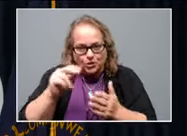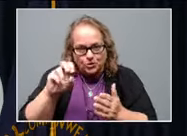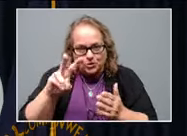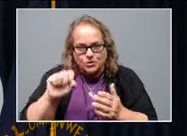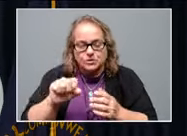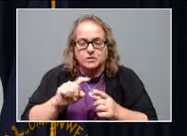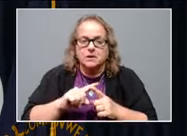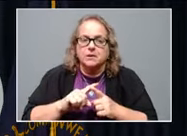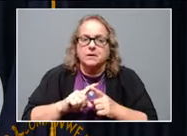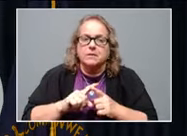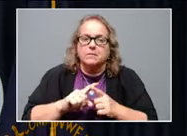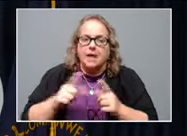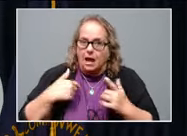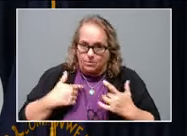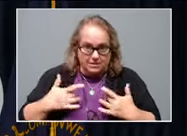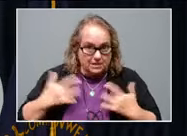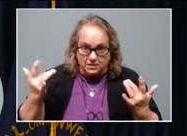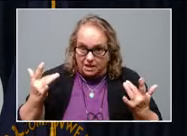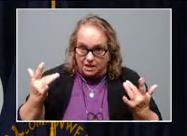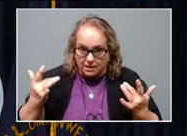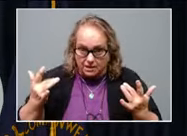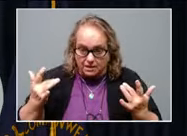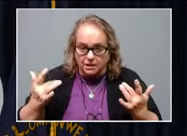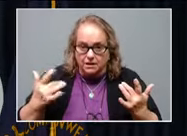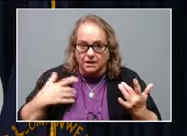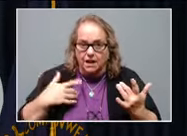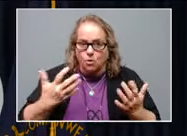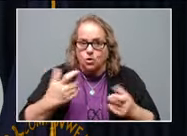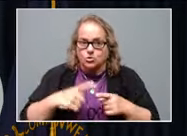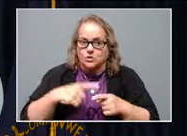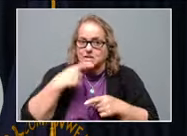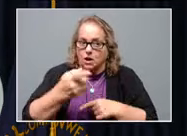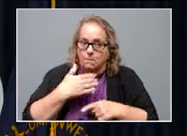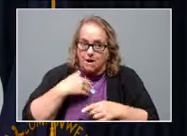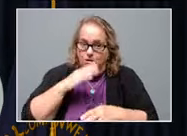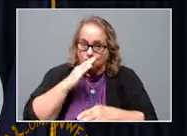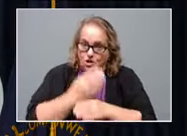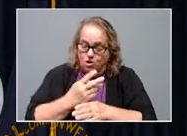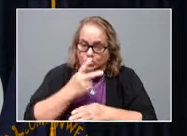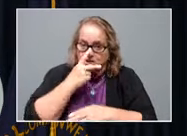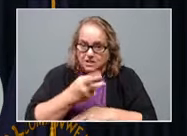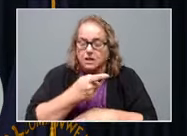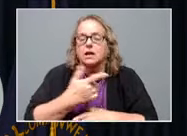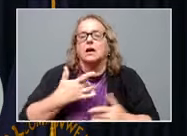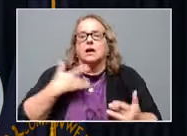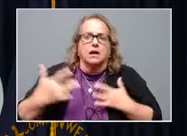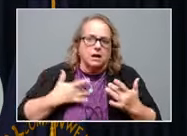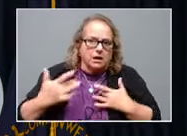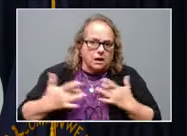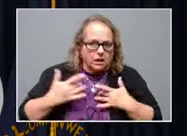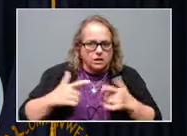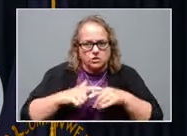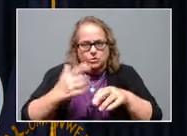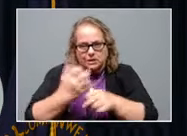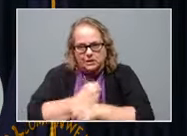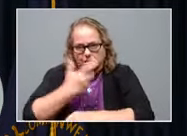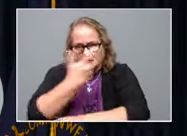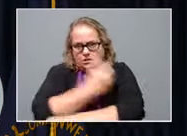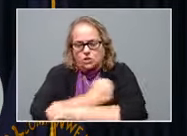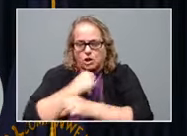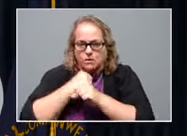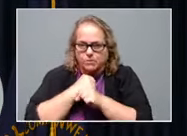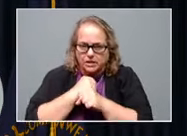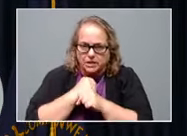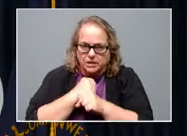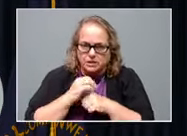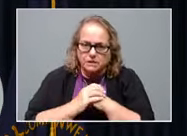elated. Getting to tell my daughter about the initial news, getting to see how excited she is.